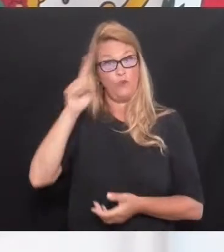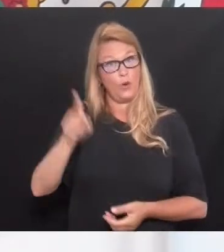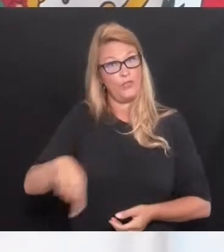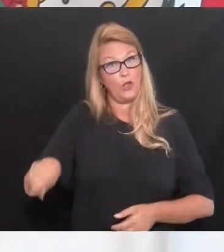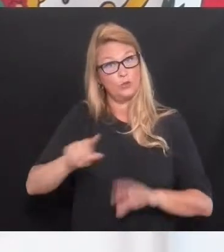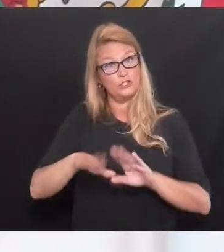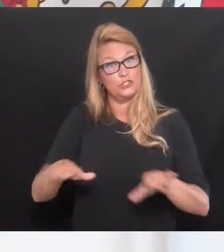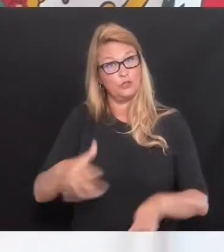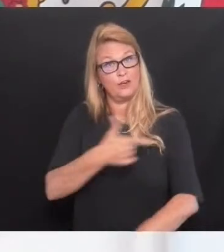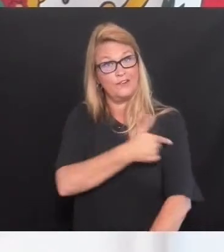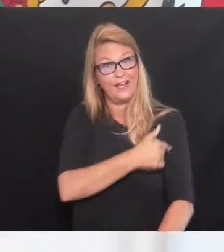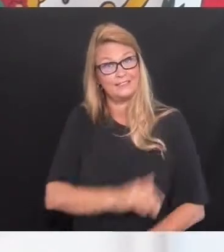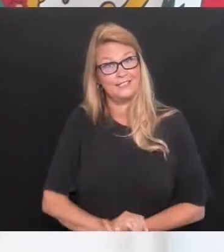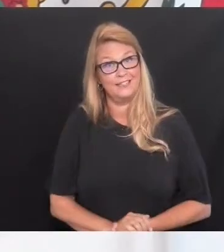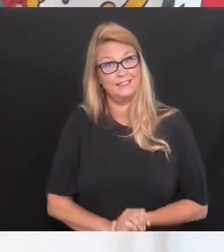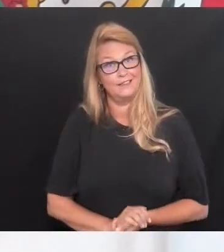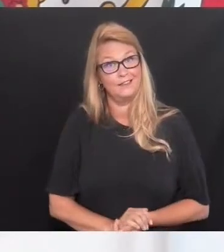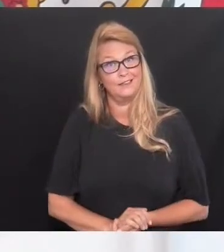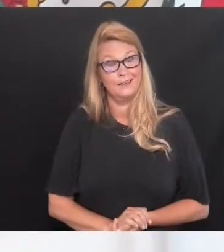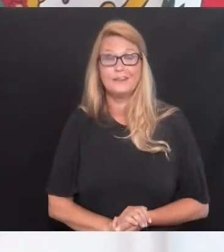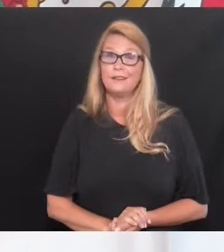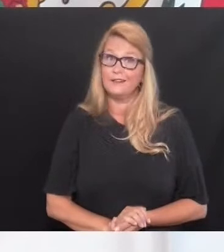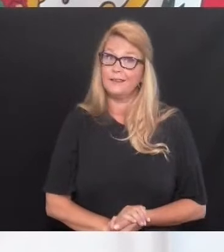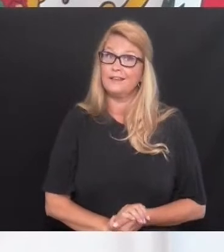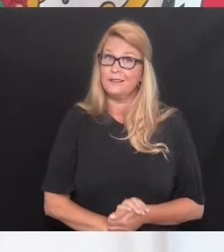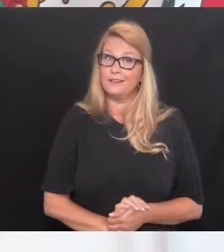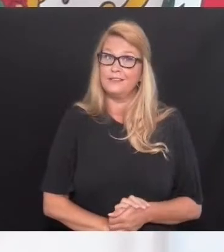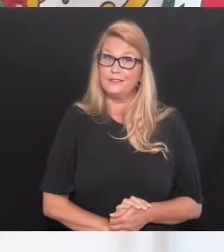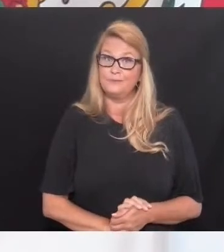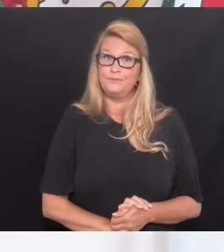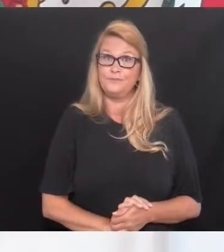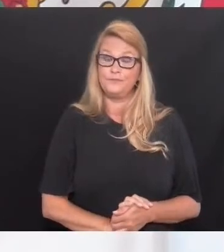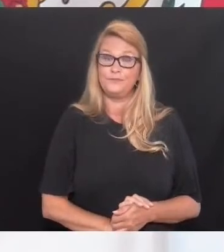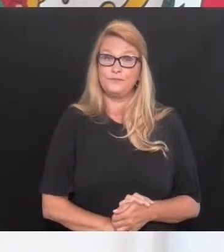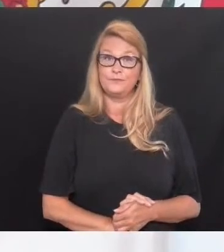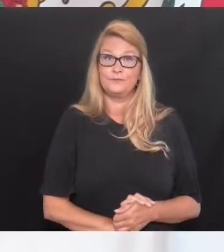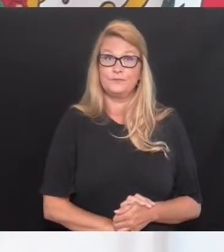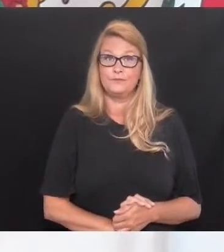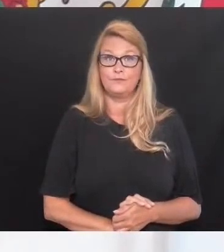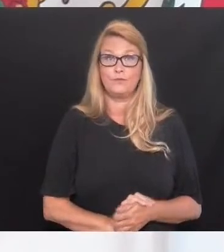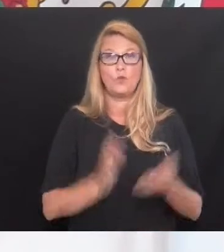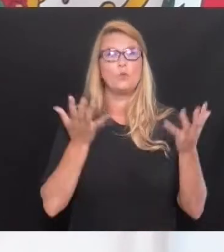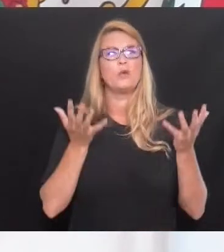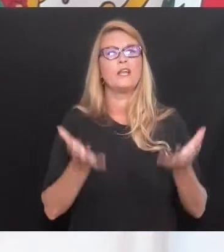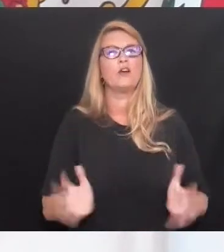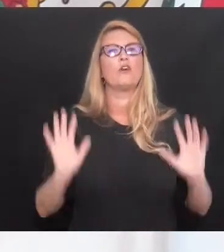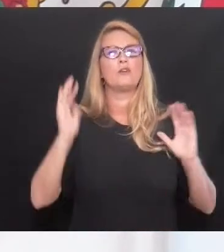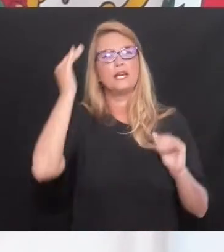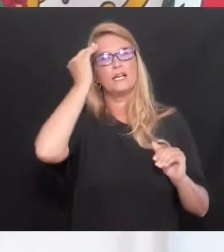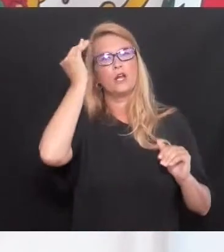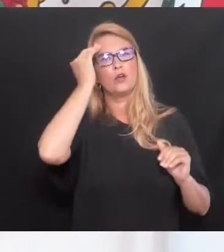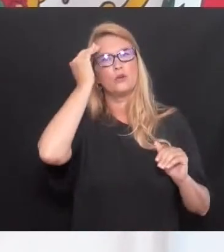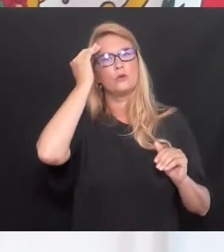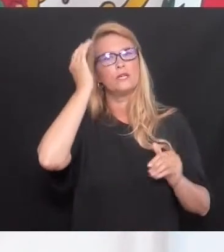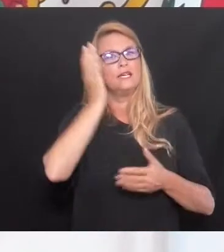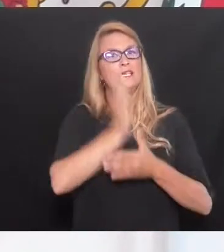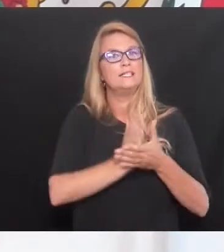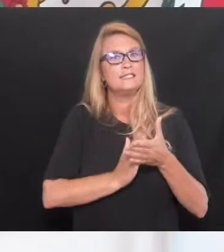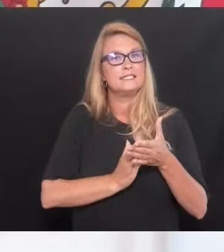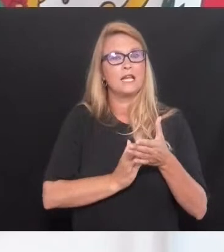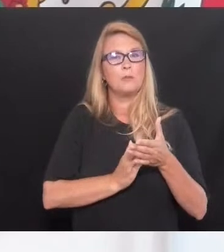get vaccinated. And really, you know, we do know that some of those kids